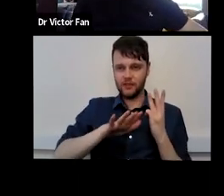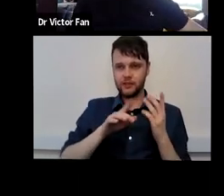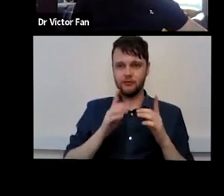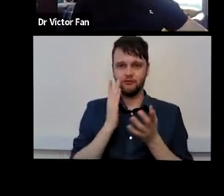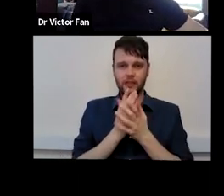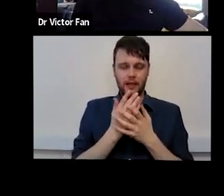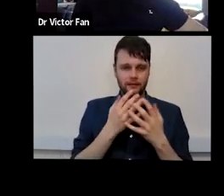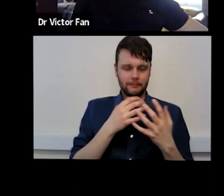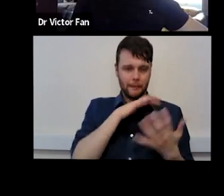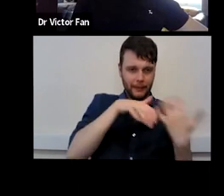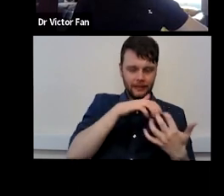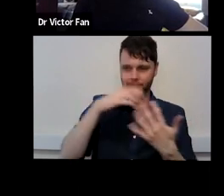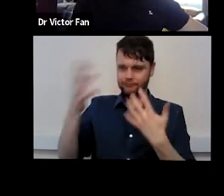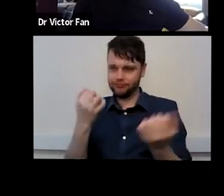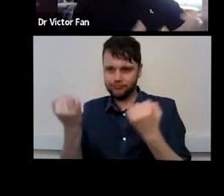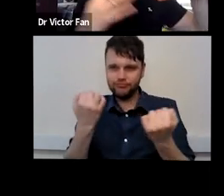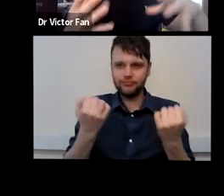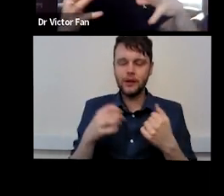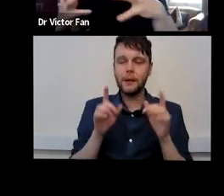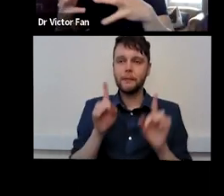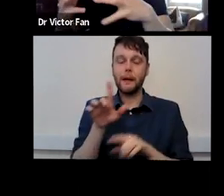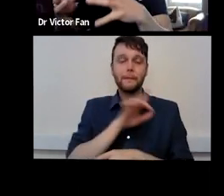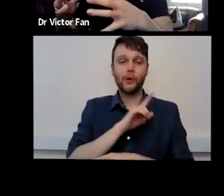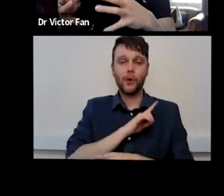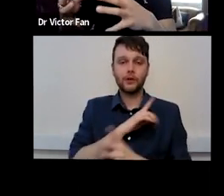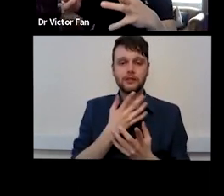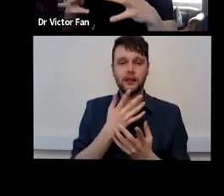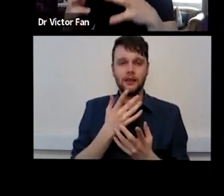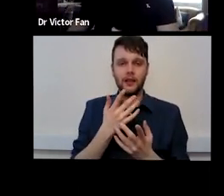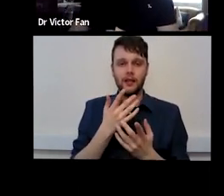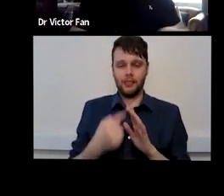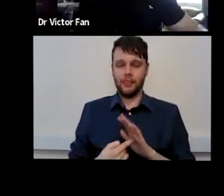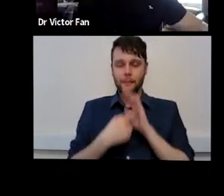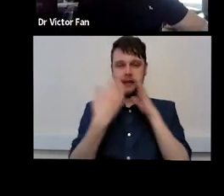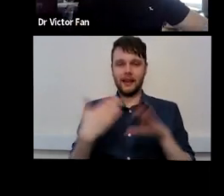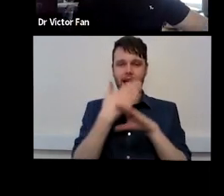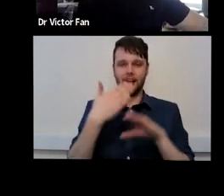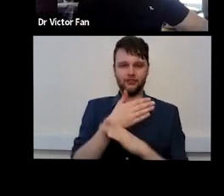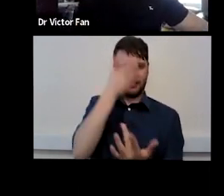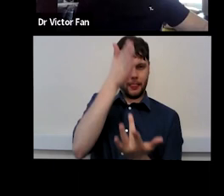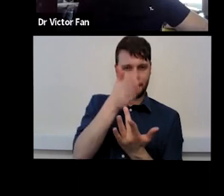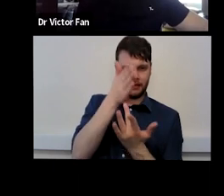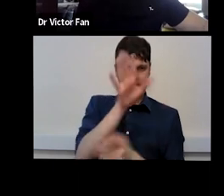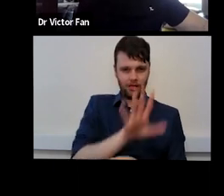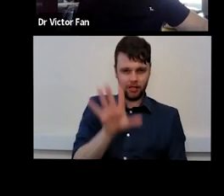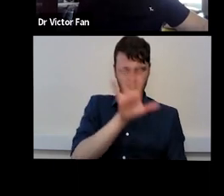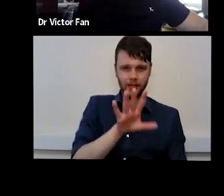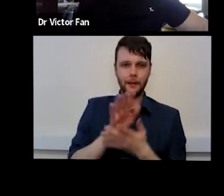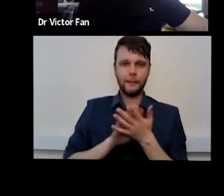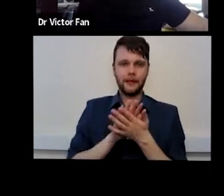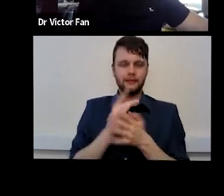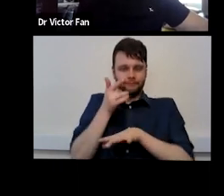busy. But at the same time, because the main action is still in the middle ground, this filmmaker is